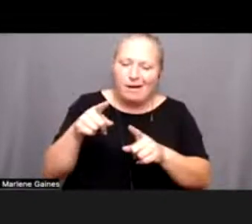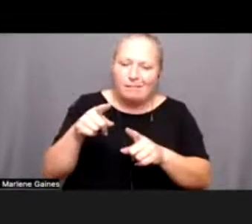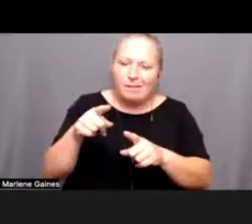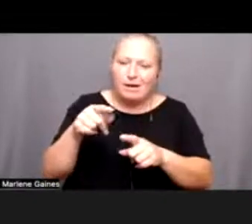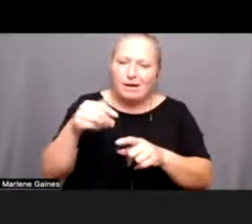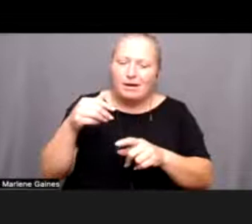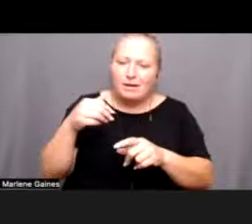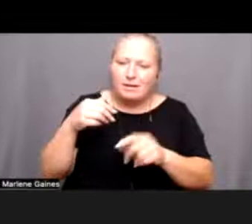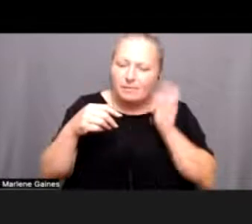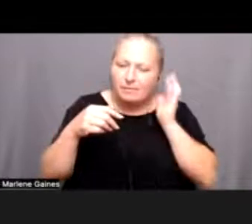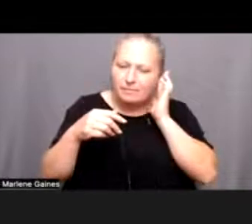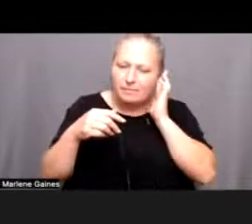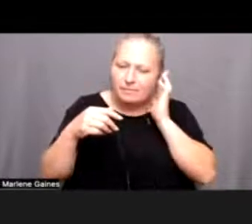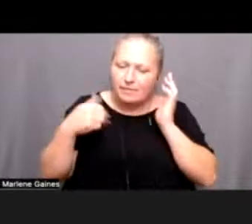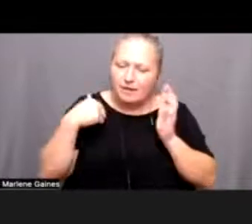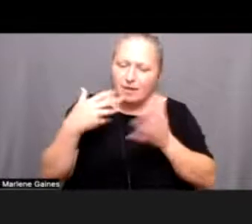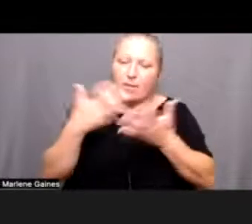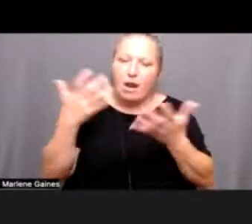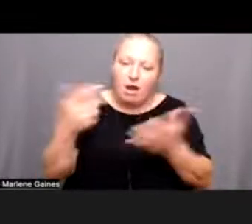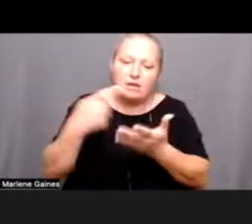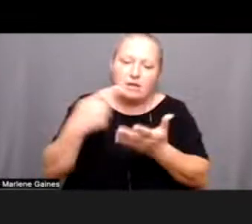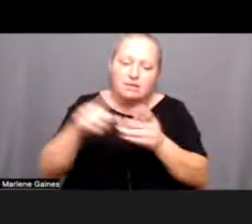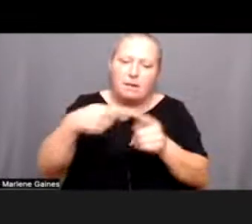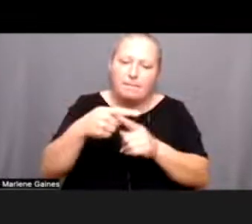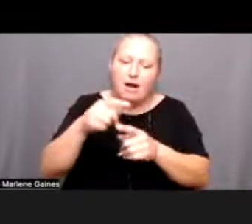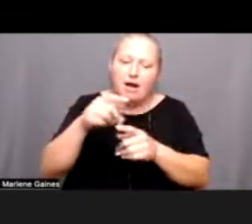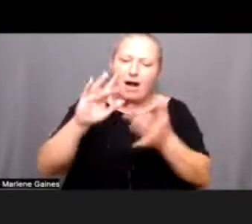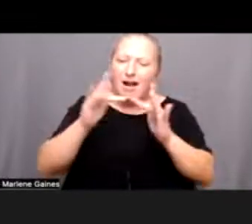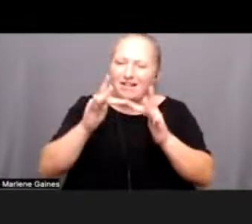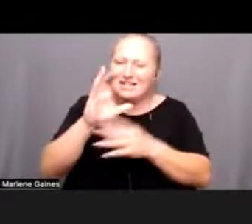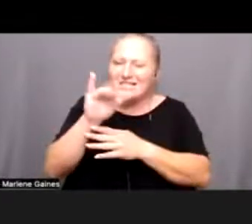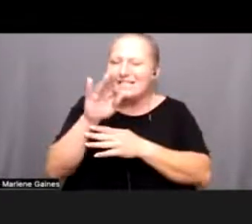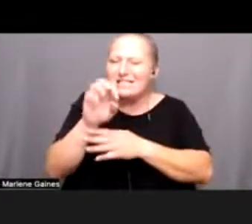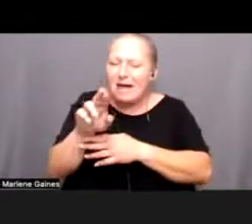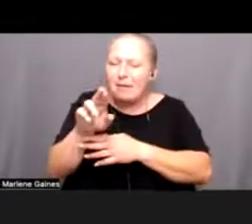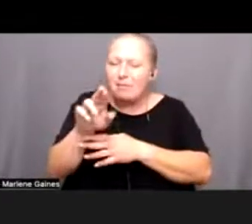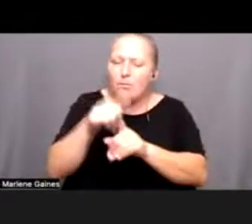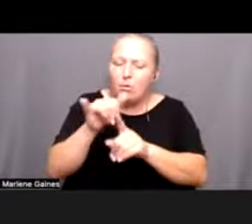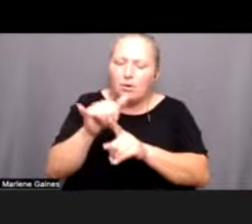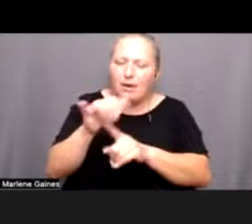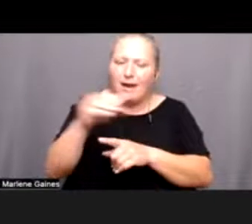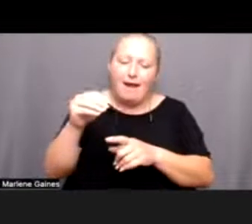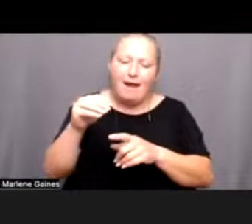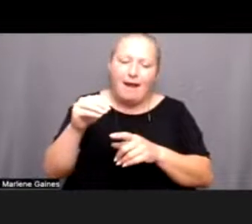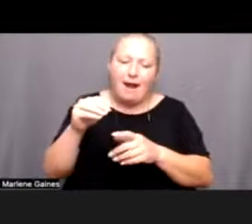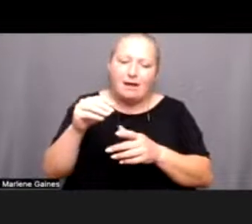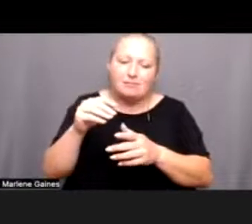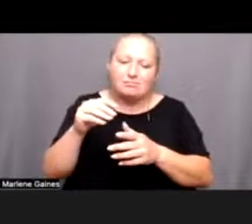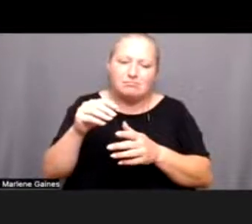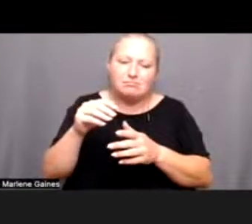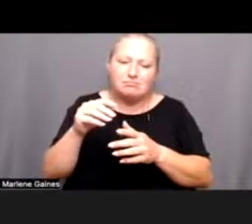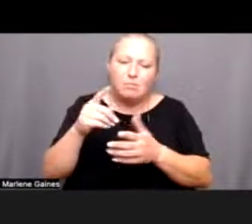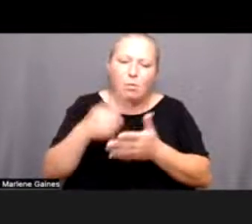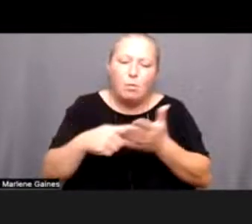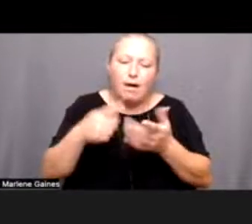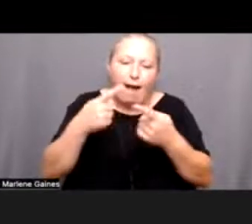conversation around kind of cyberbullying and the online implications of bullying. So I know that those policies will be